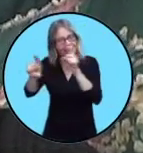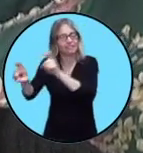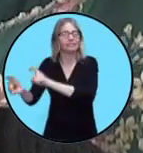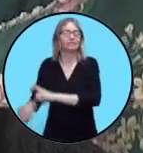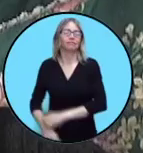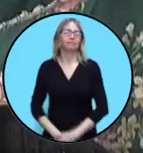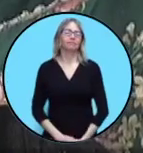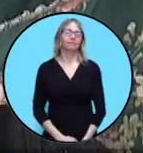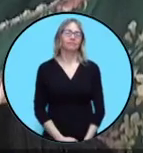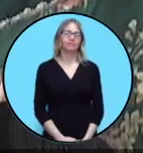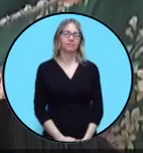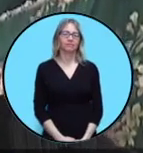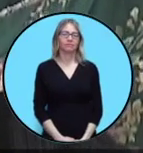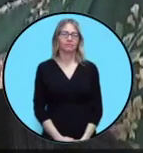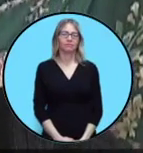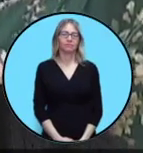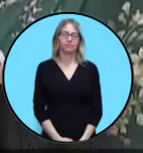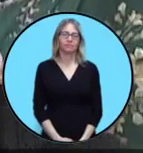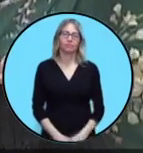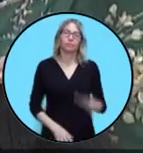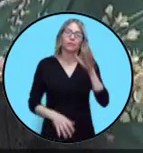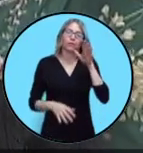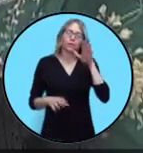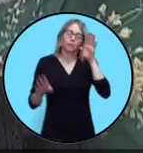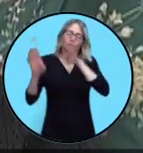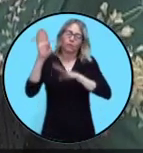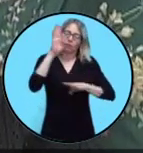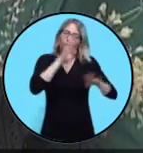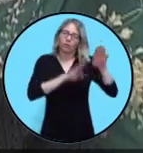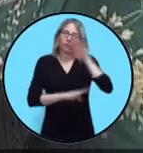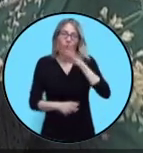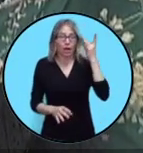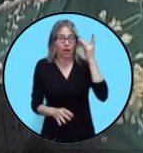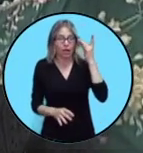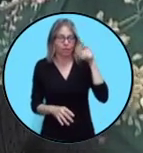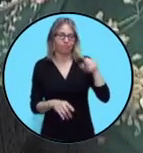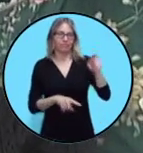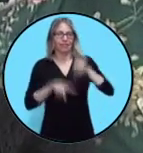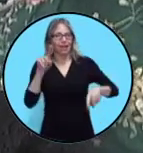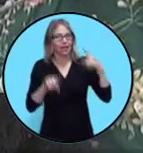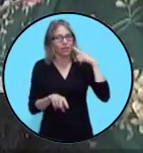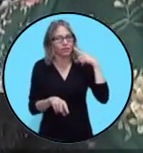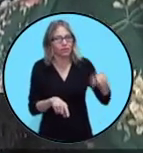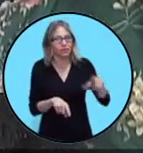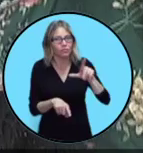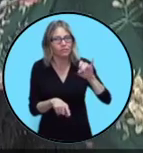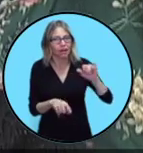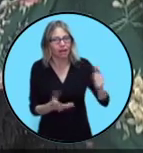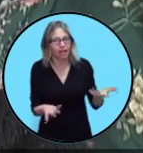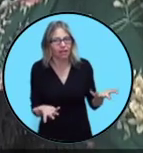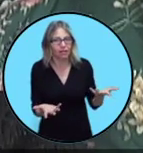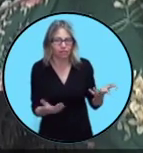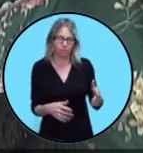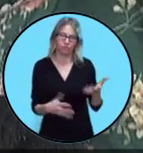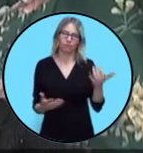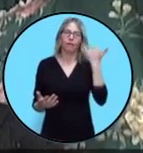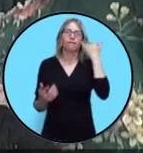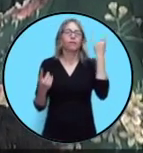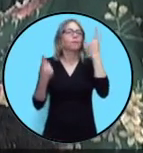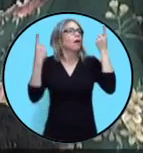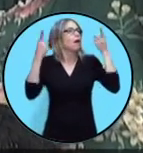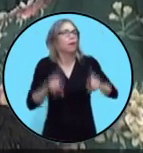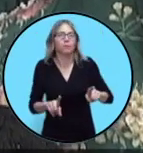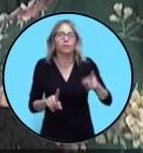far. Yeah. And she was quite worried about her because she can't hear. And what if something was to